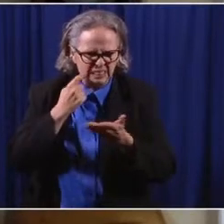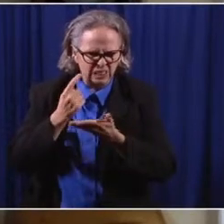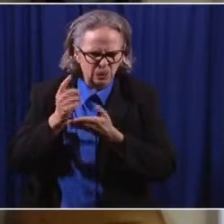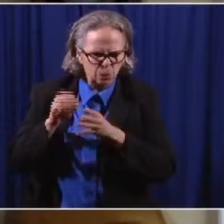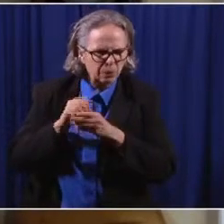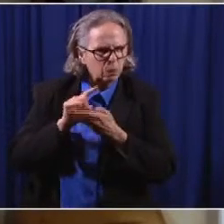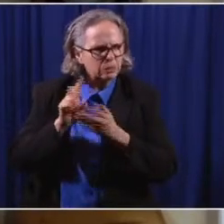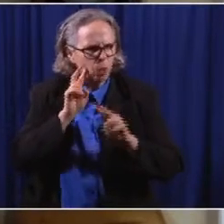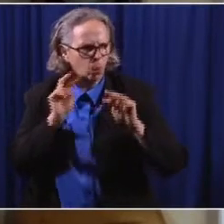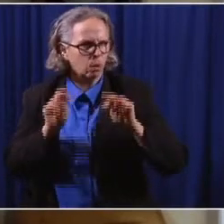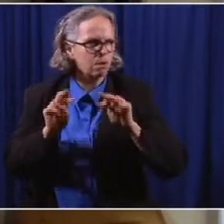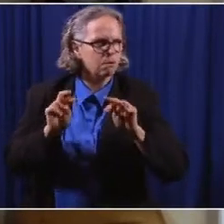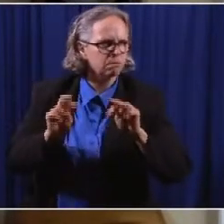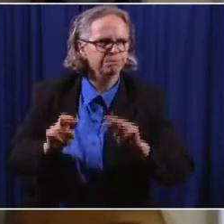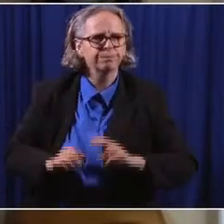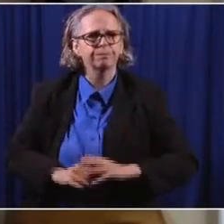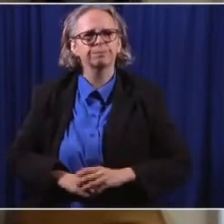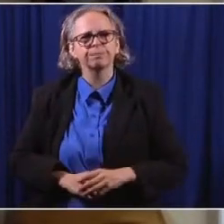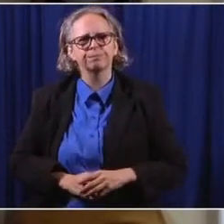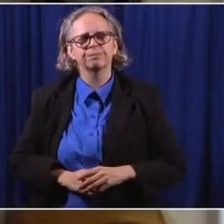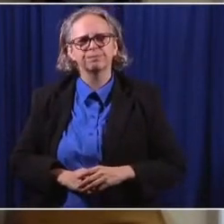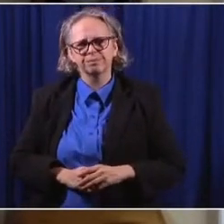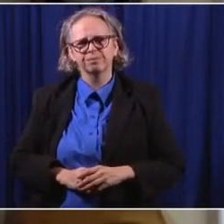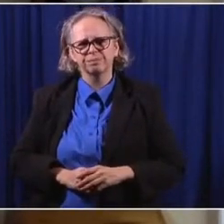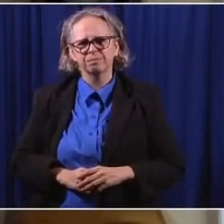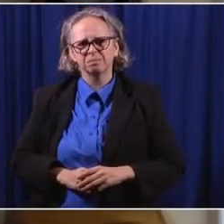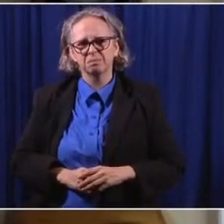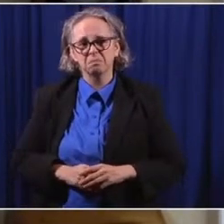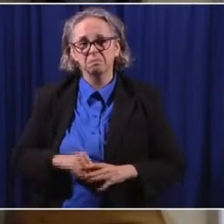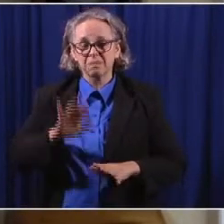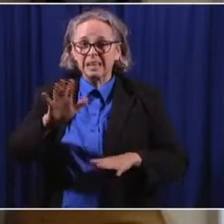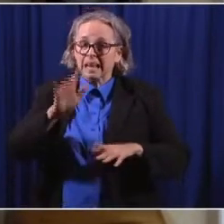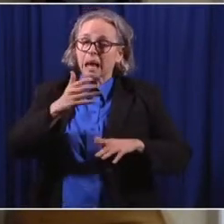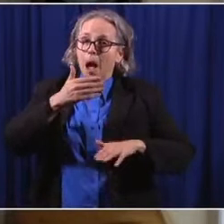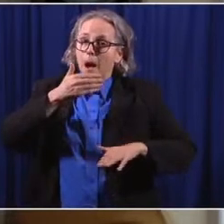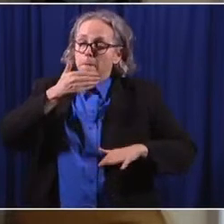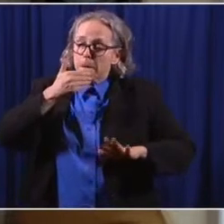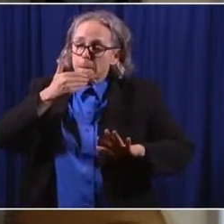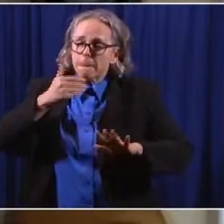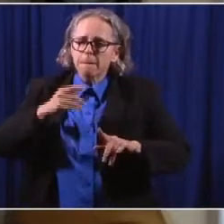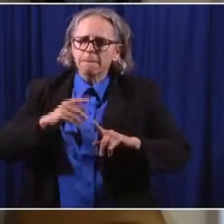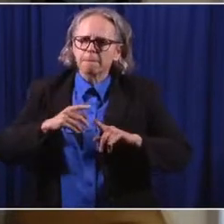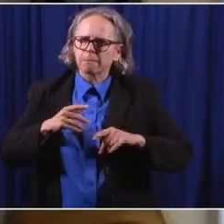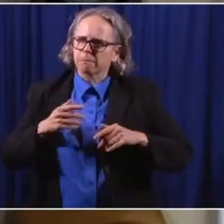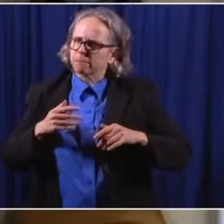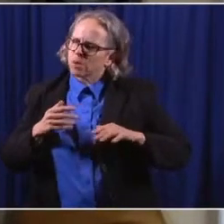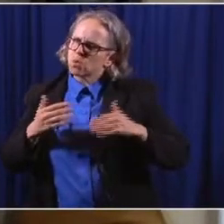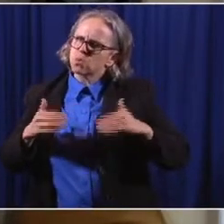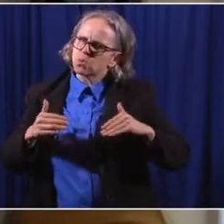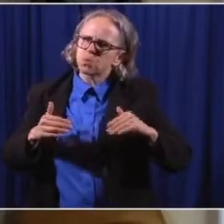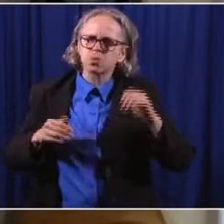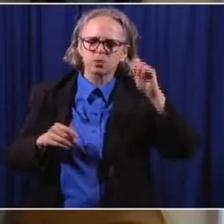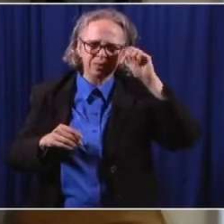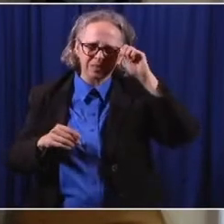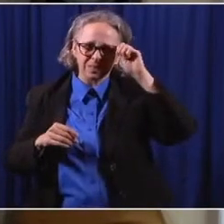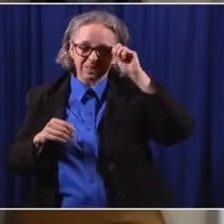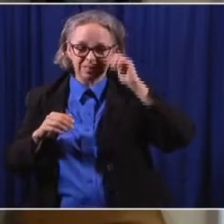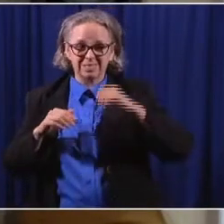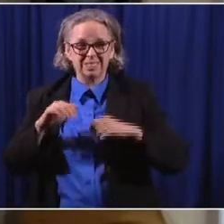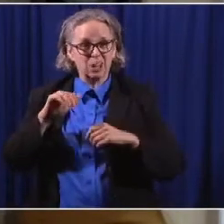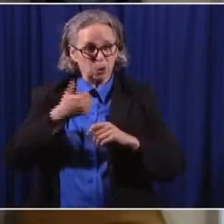always. So the last week has been better. We're seeing a lowering of cases coming out of the University of